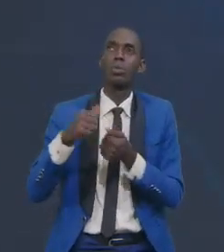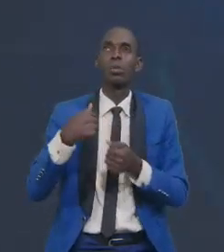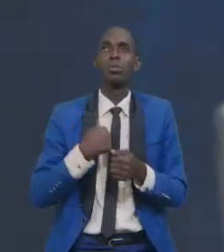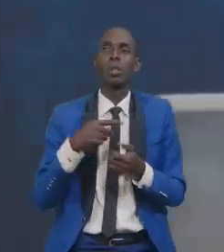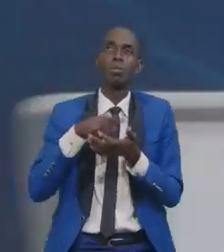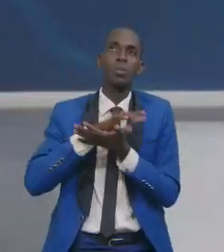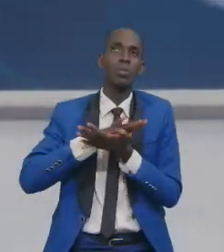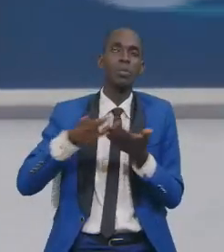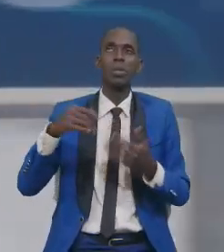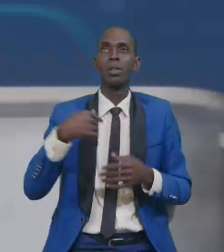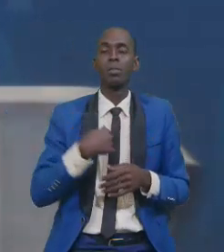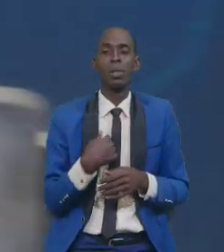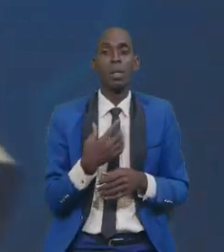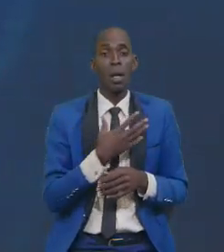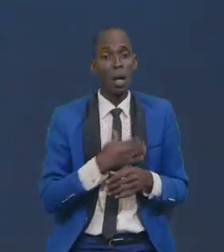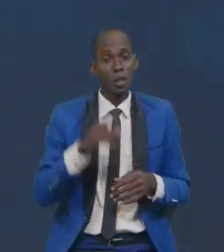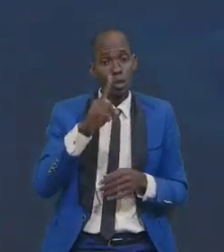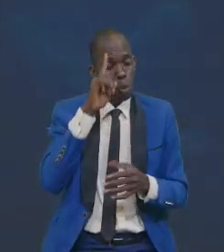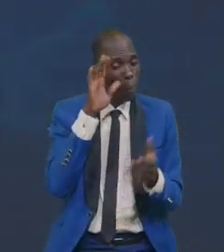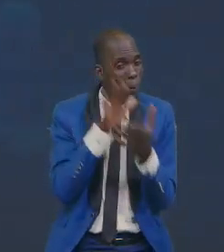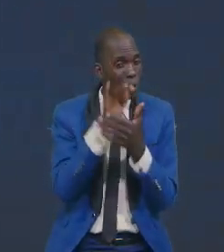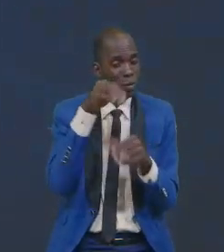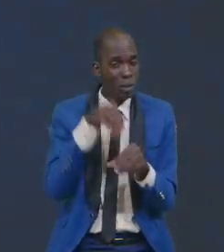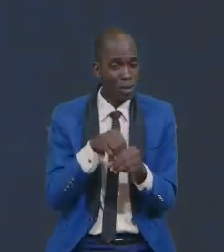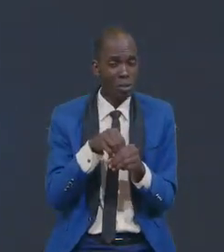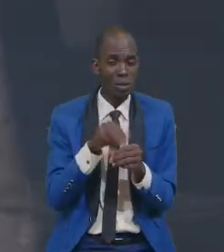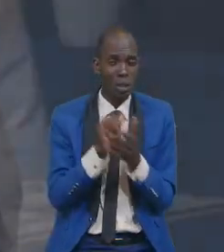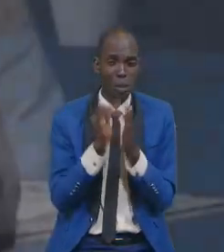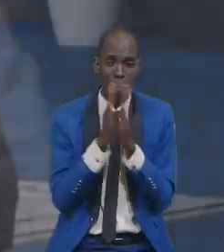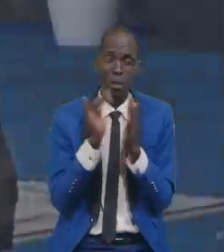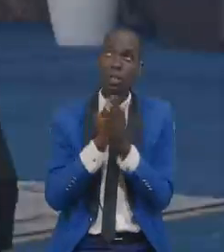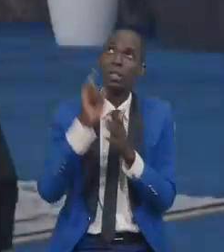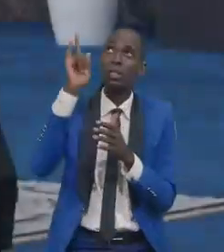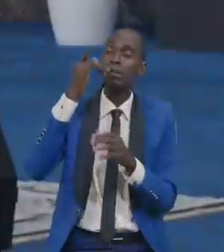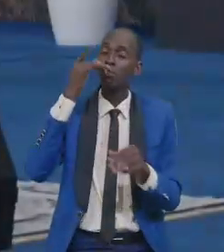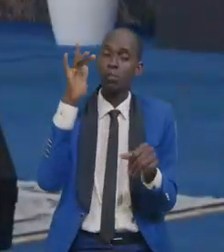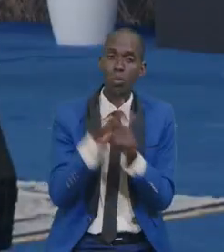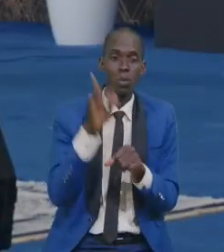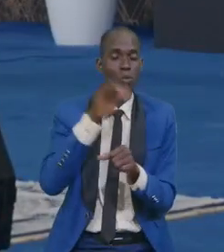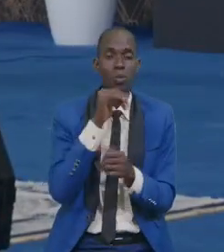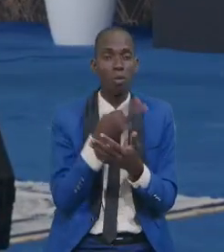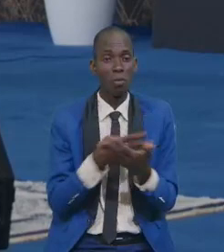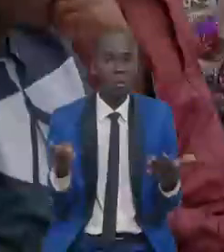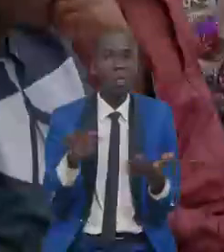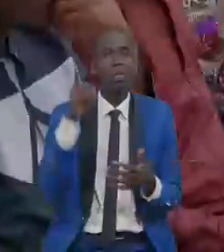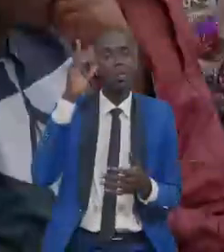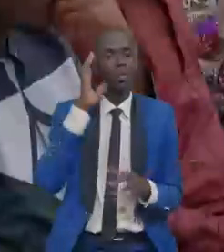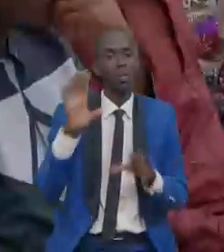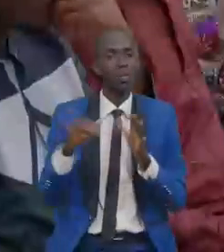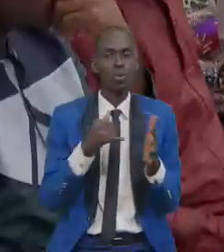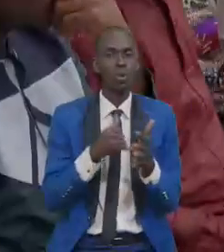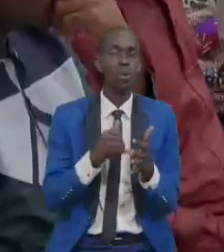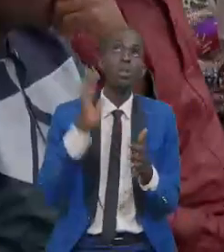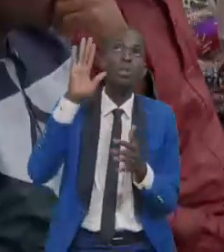purify me. And you believe that he has promised and he cannot fail. He will do a work in your heart. You go